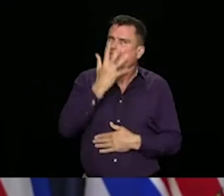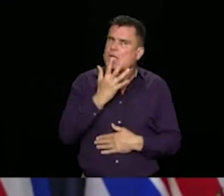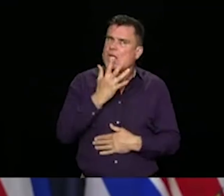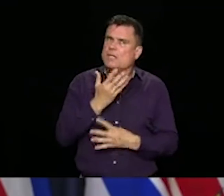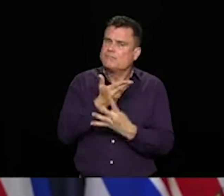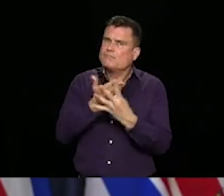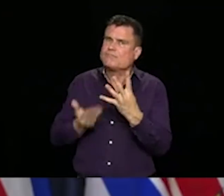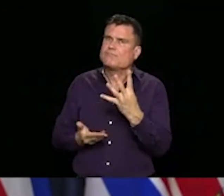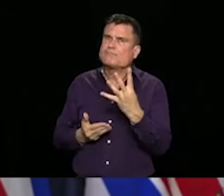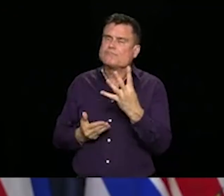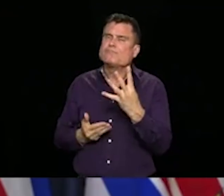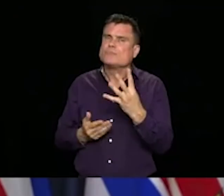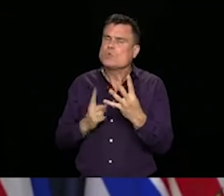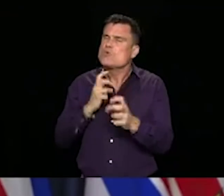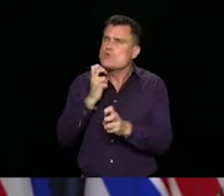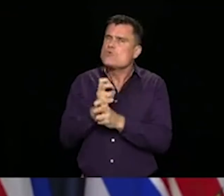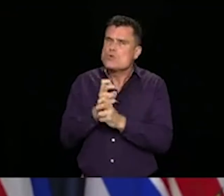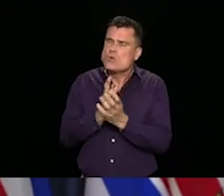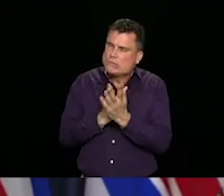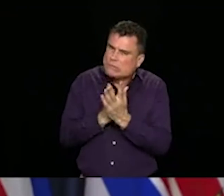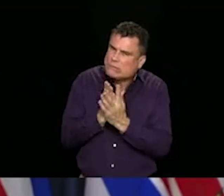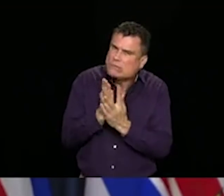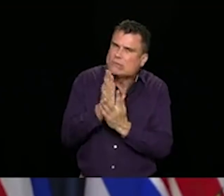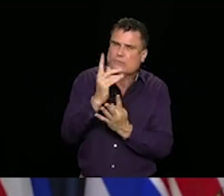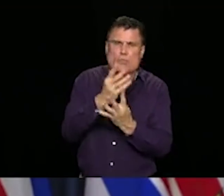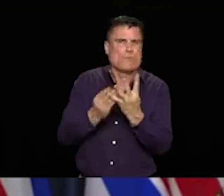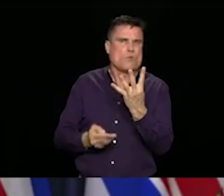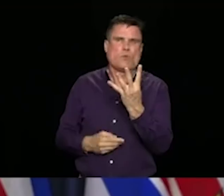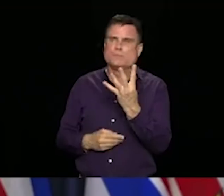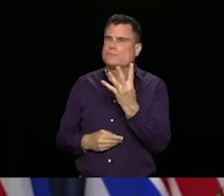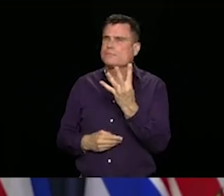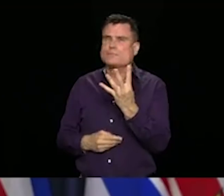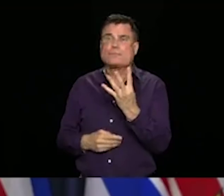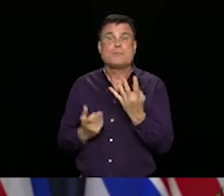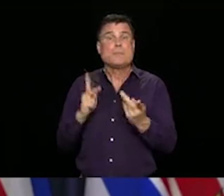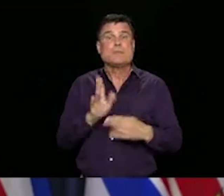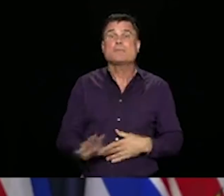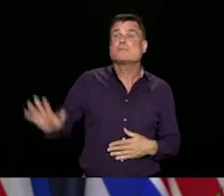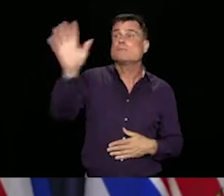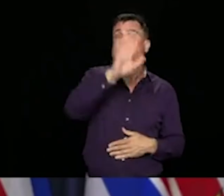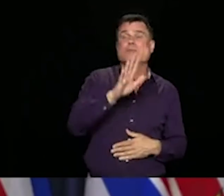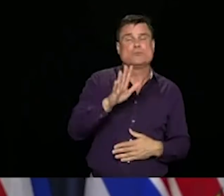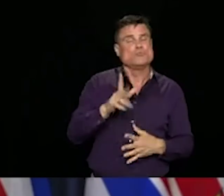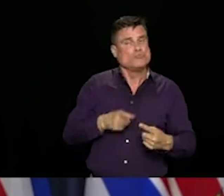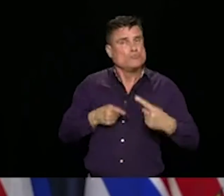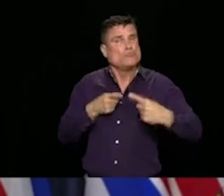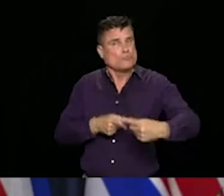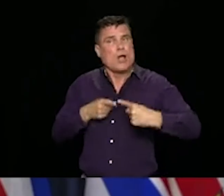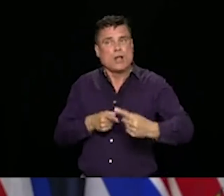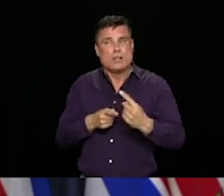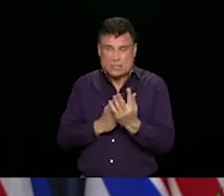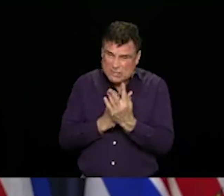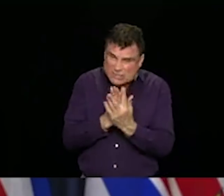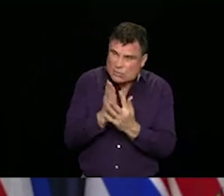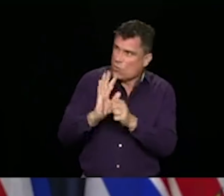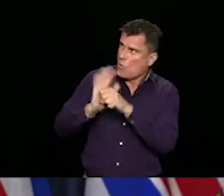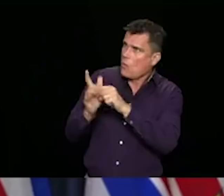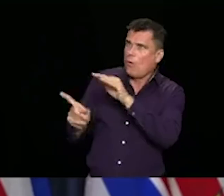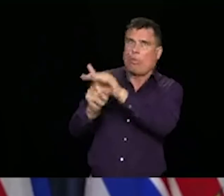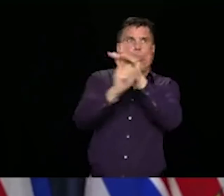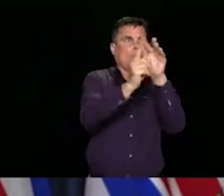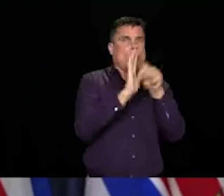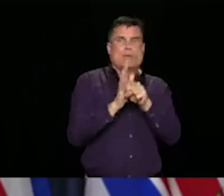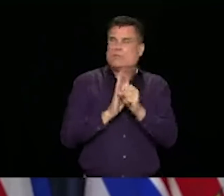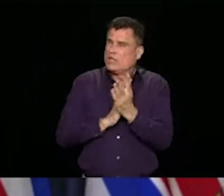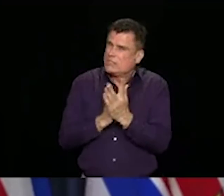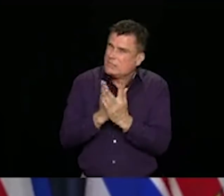time for everyone who's struggling with COVID-19 in BC, and we can't ever forget the cost. It's a